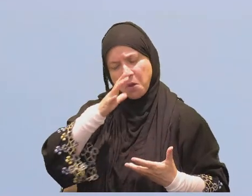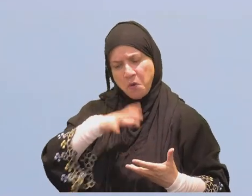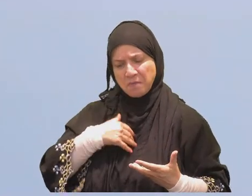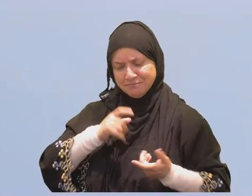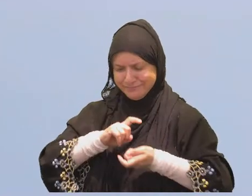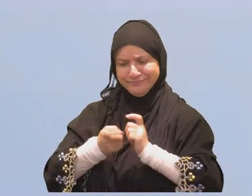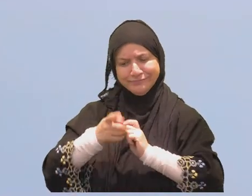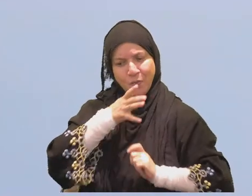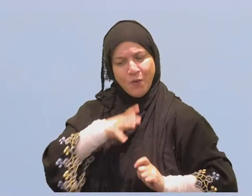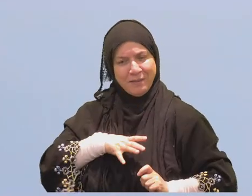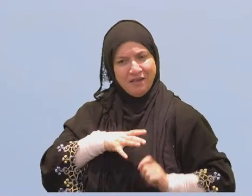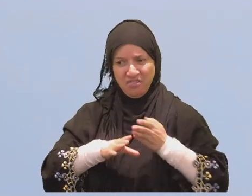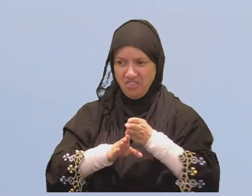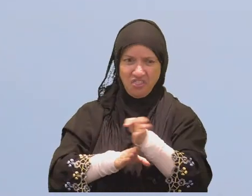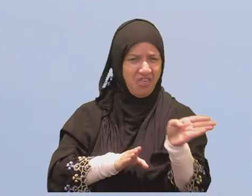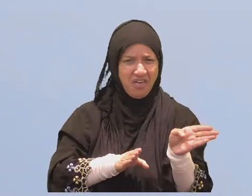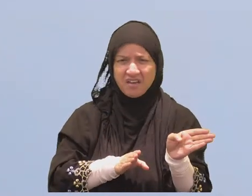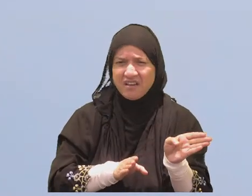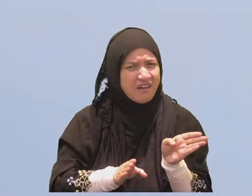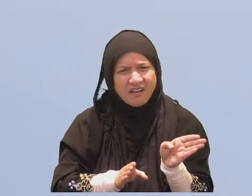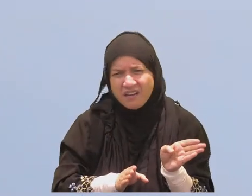Your autonomy that you don't have.